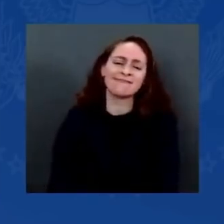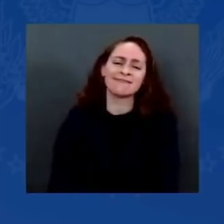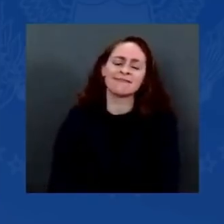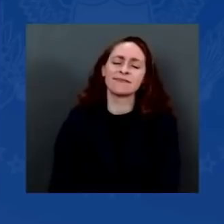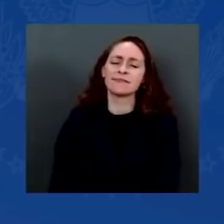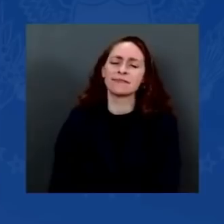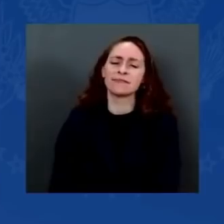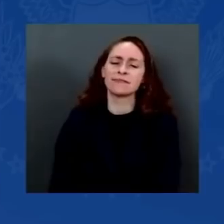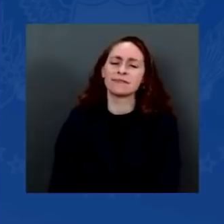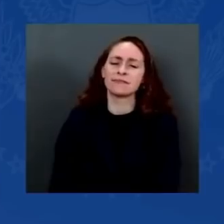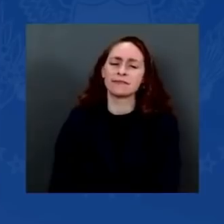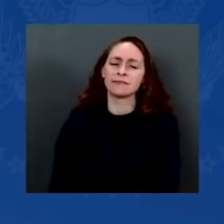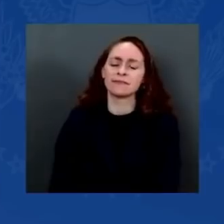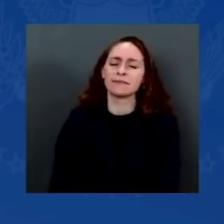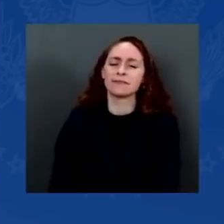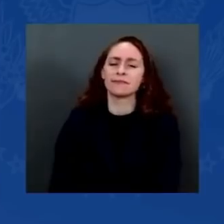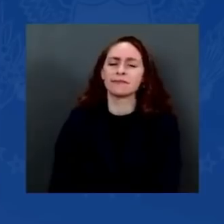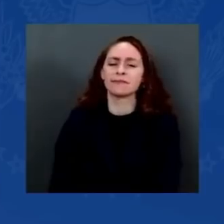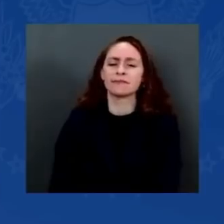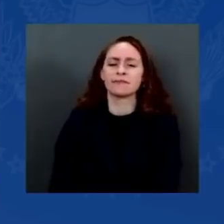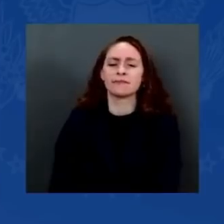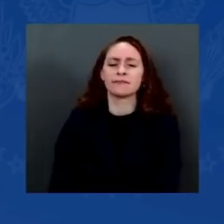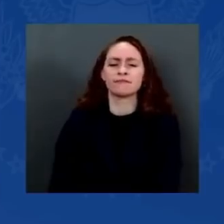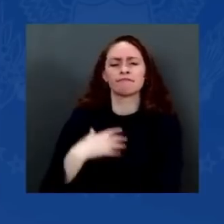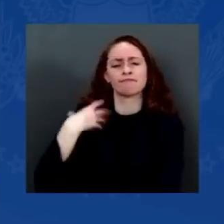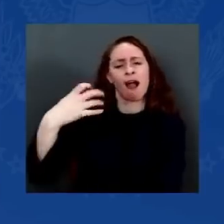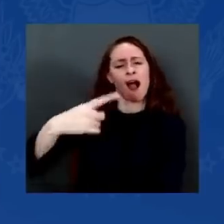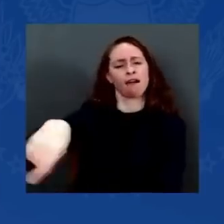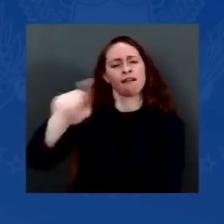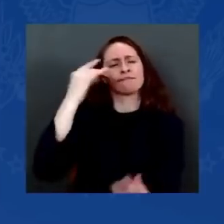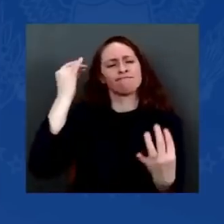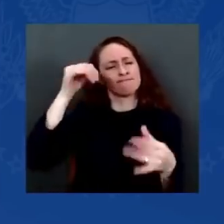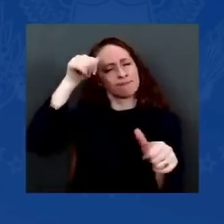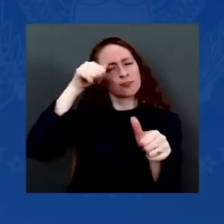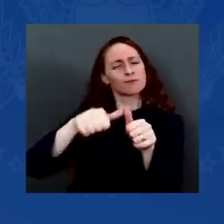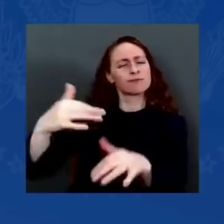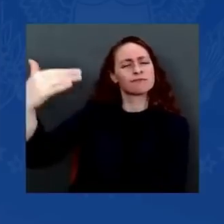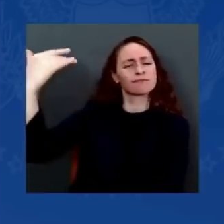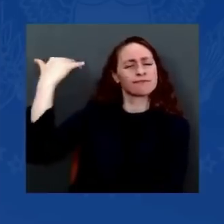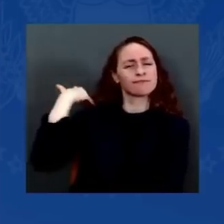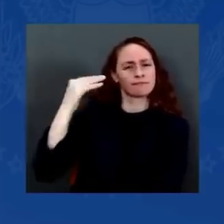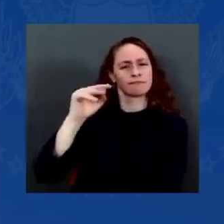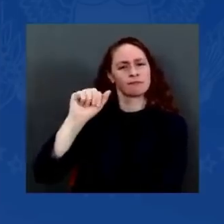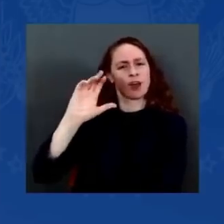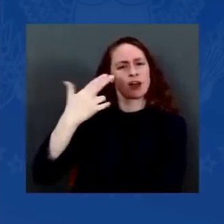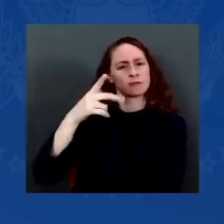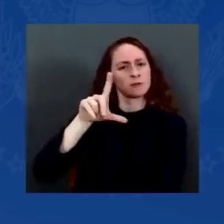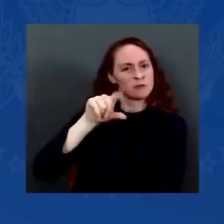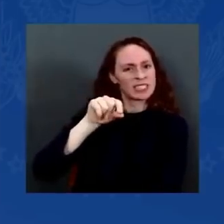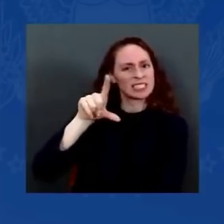2021, but March 2020 when the pandemic first hit. That's what I keep getting asked. The answer is